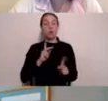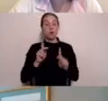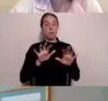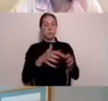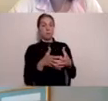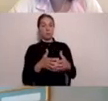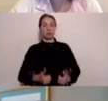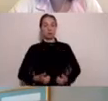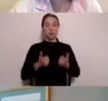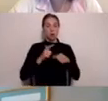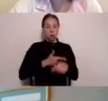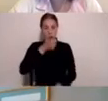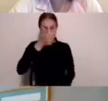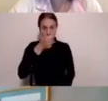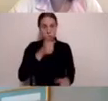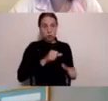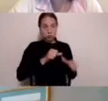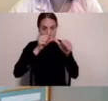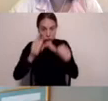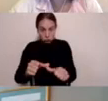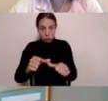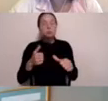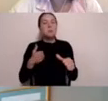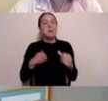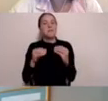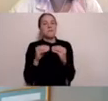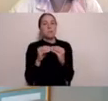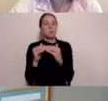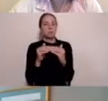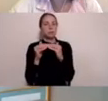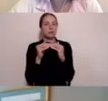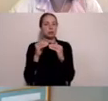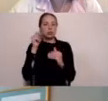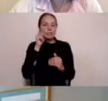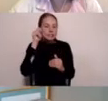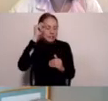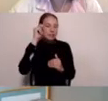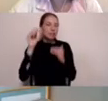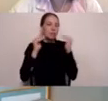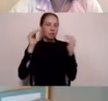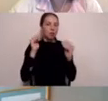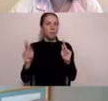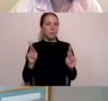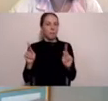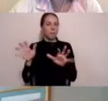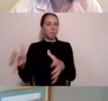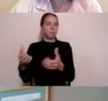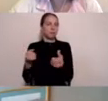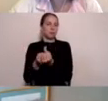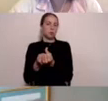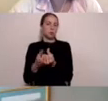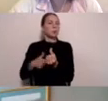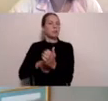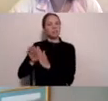longer, we have a larger and growing teen and adult support, teen and adult population, and we've developed support packages for